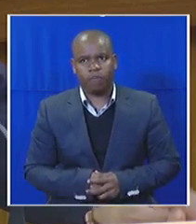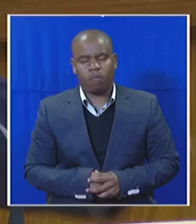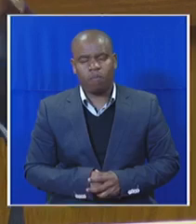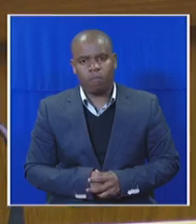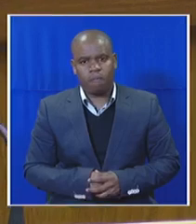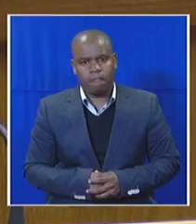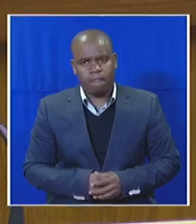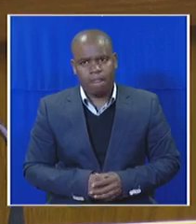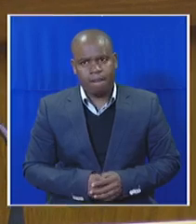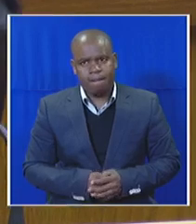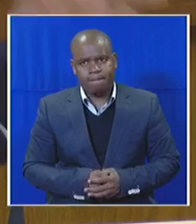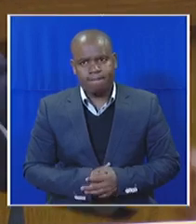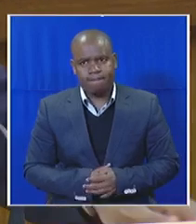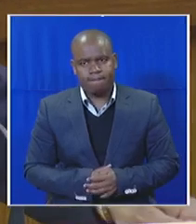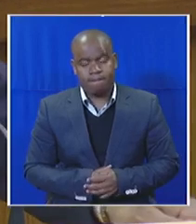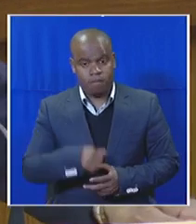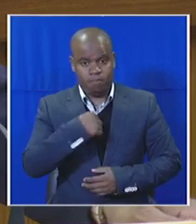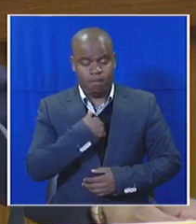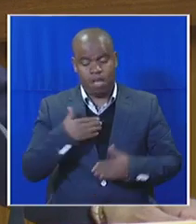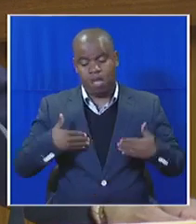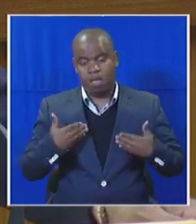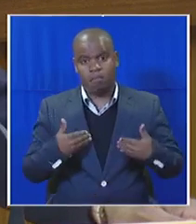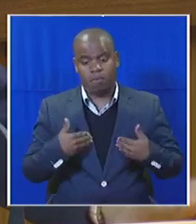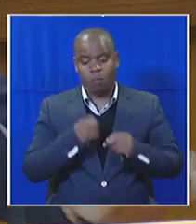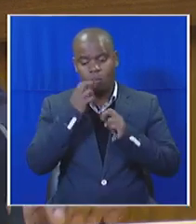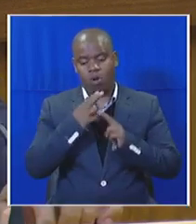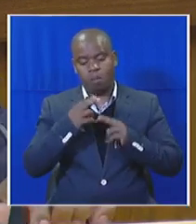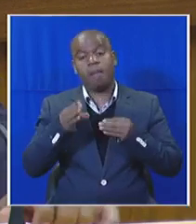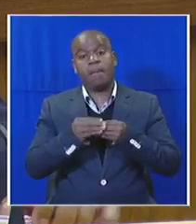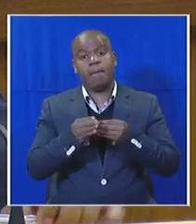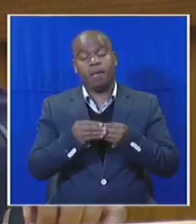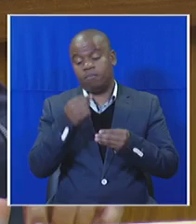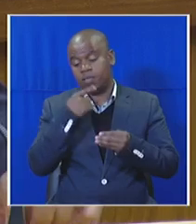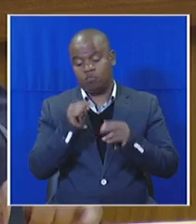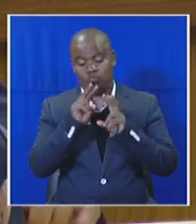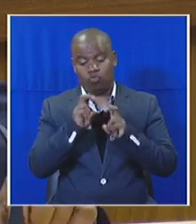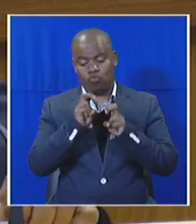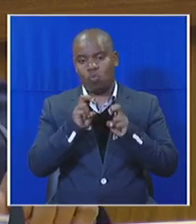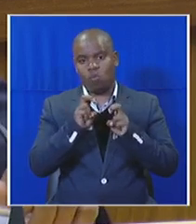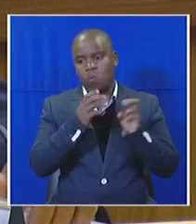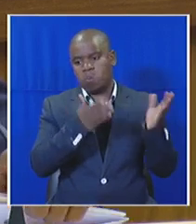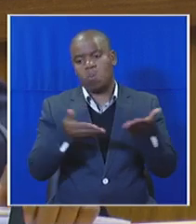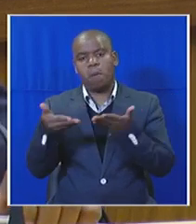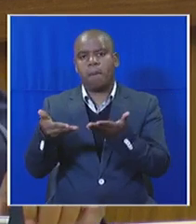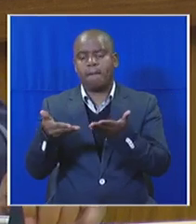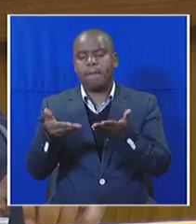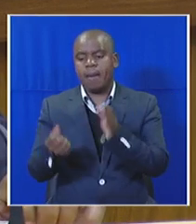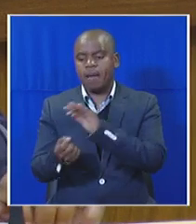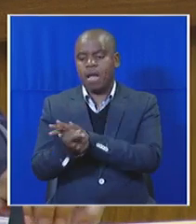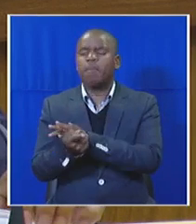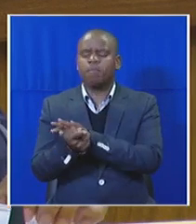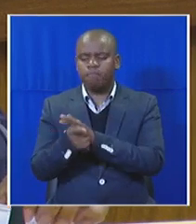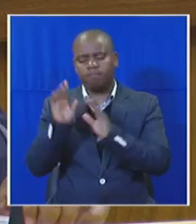Speaker. I'm happy that the Honorable Member says that when the matter arose was attended to and dealt